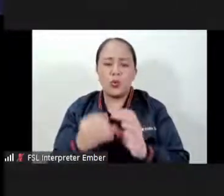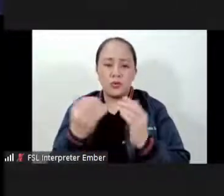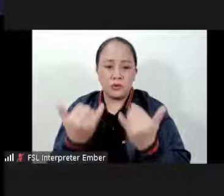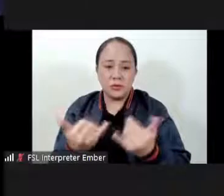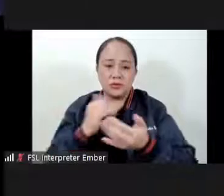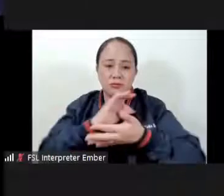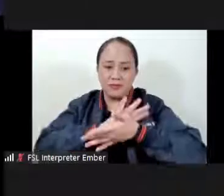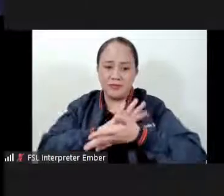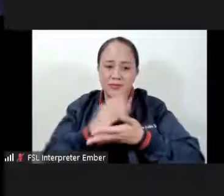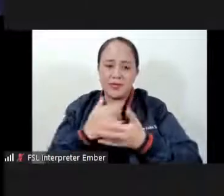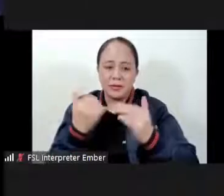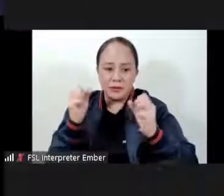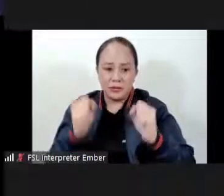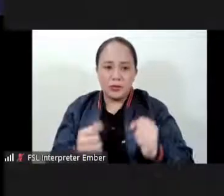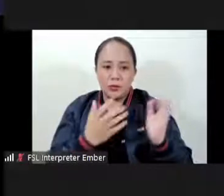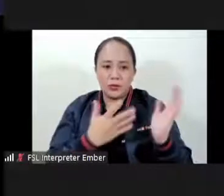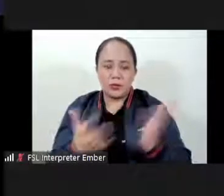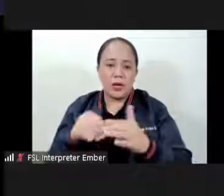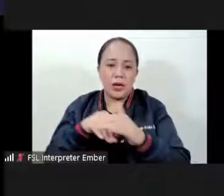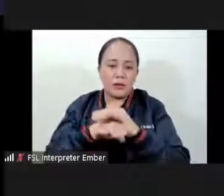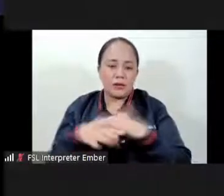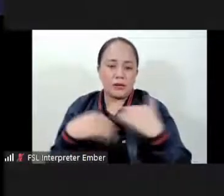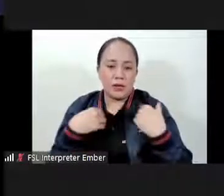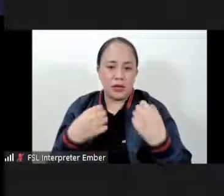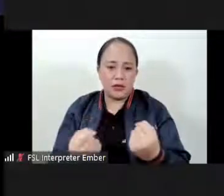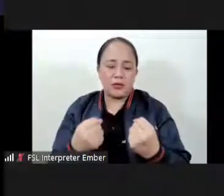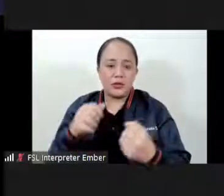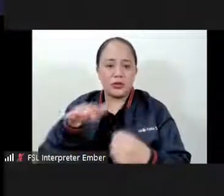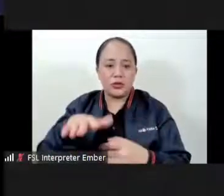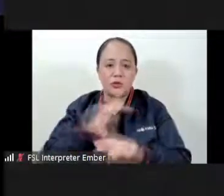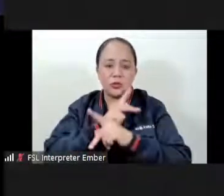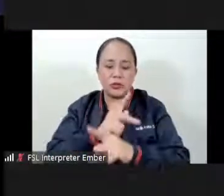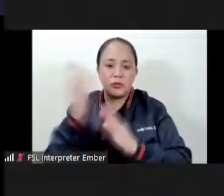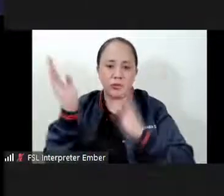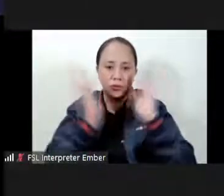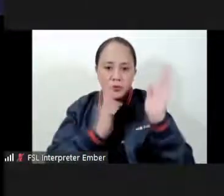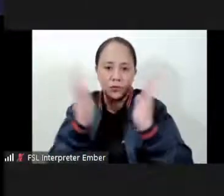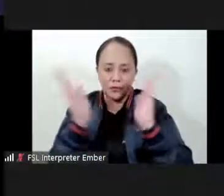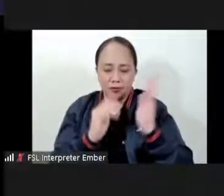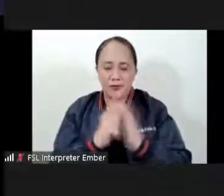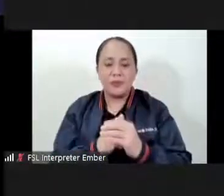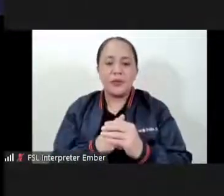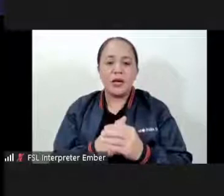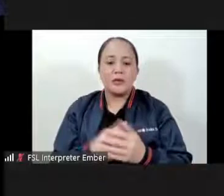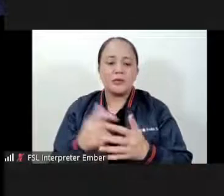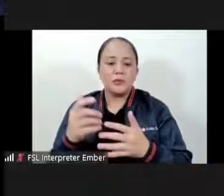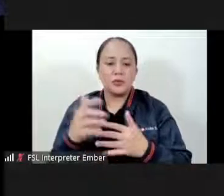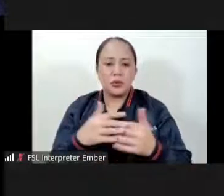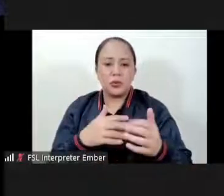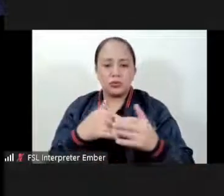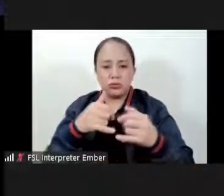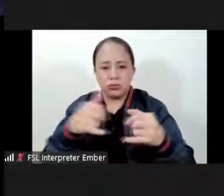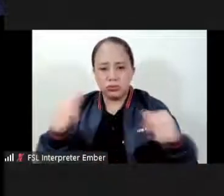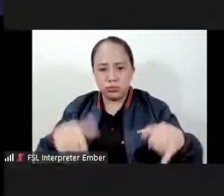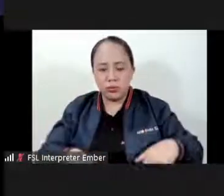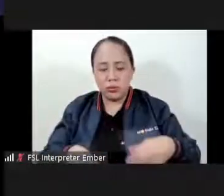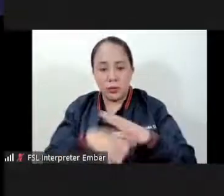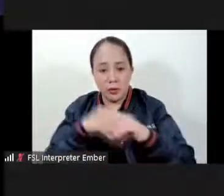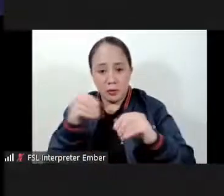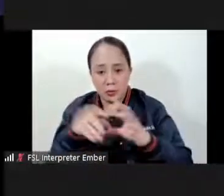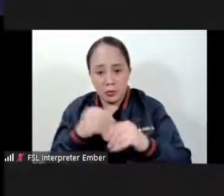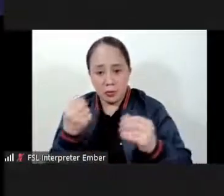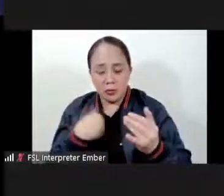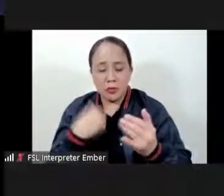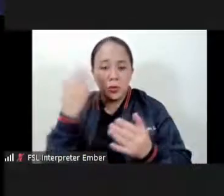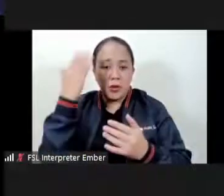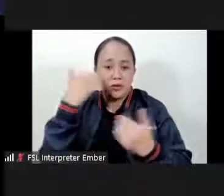enable delivery and access to healthcare and child protection services possible despite the restrictions in mobility brought about